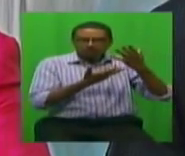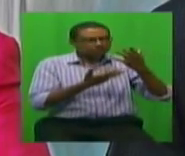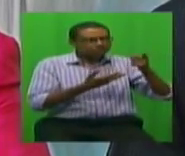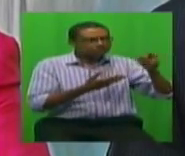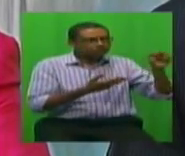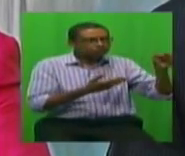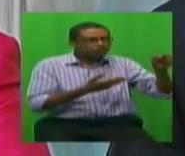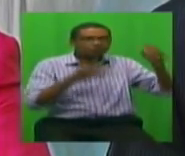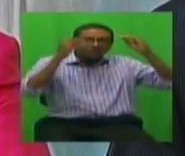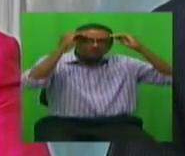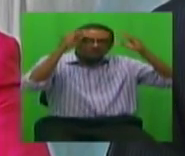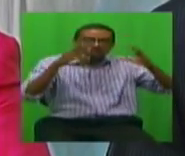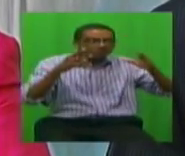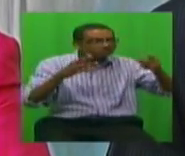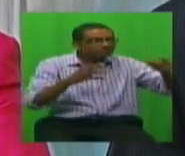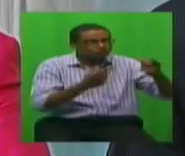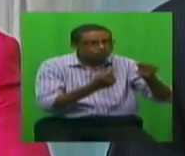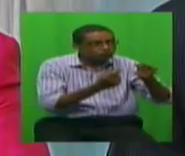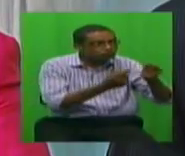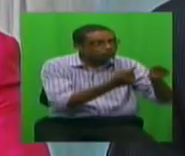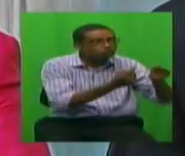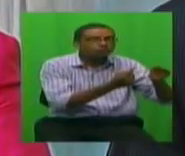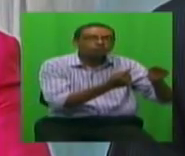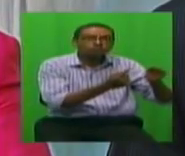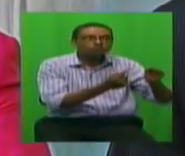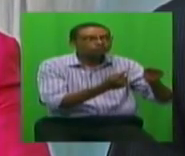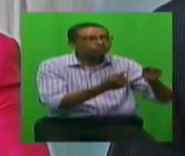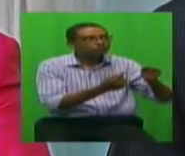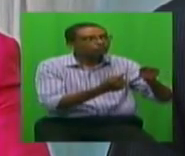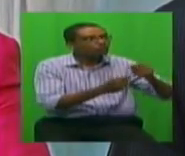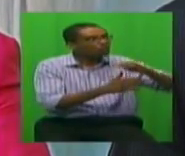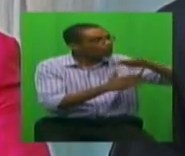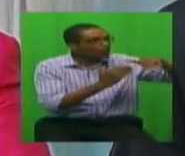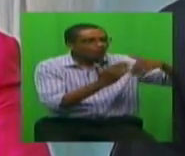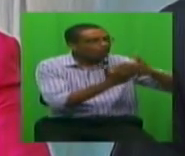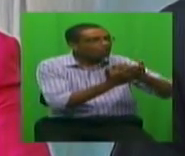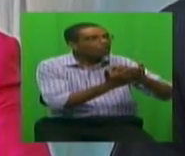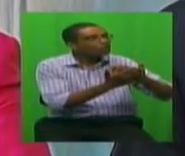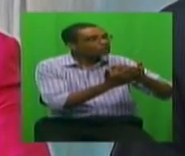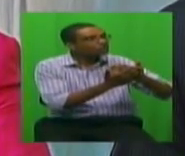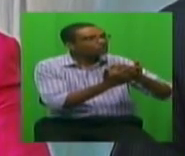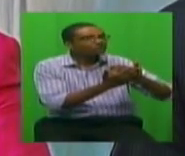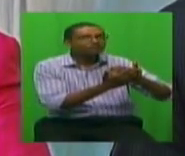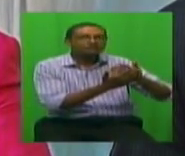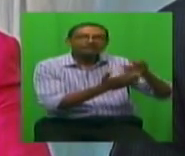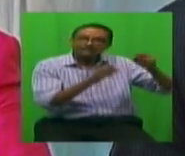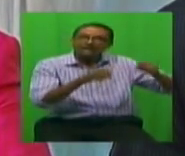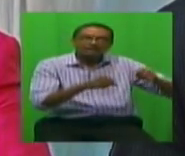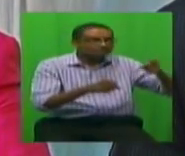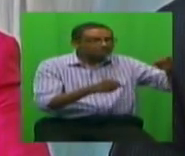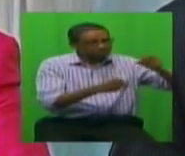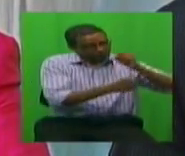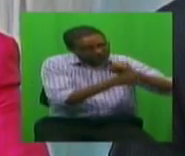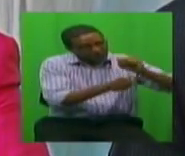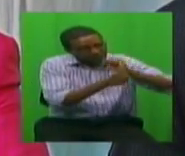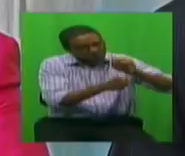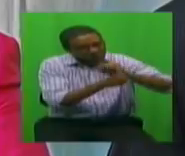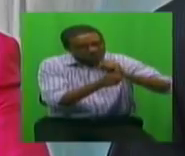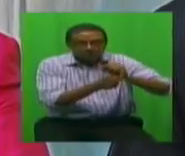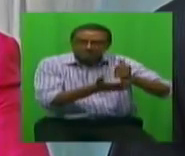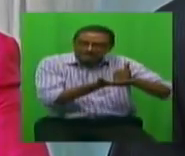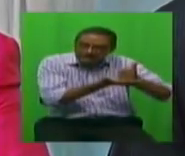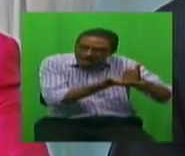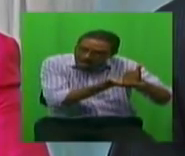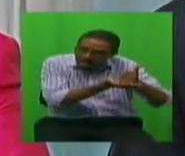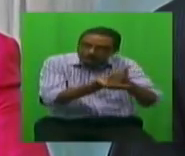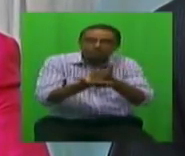schools are doing everything possible to make up for that lost time. And therefore, I want to thank our teachers, I want to thank our supervisors, I want to thank all our